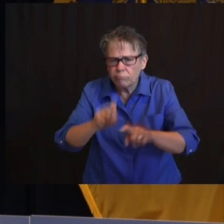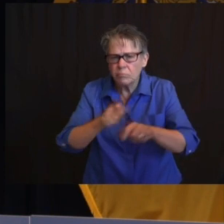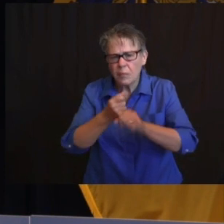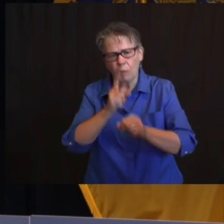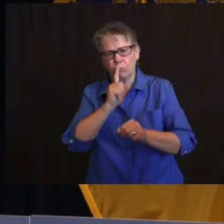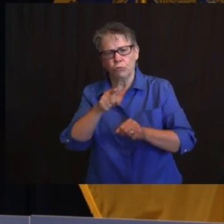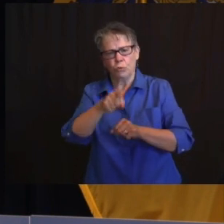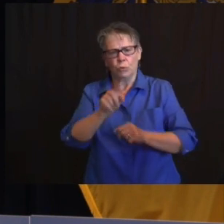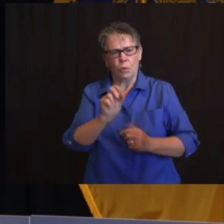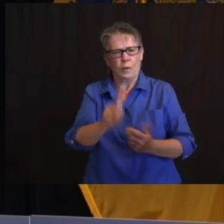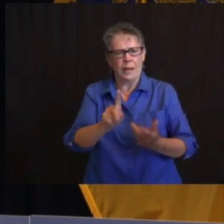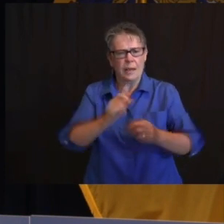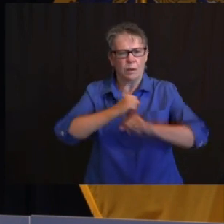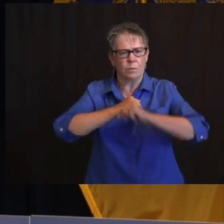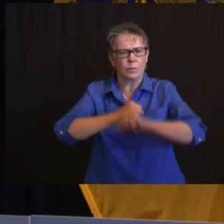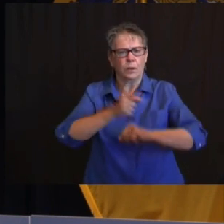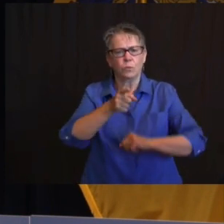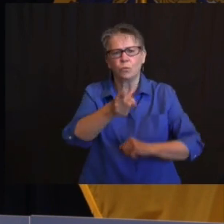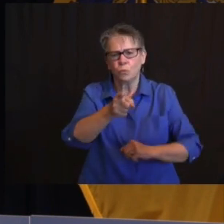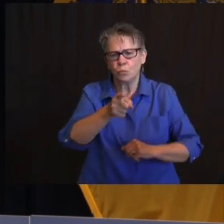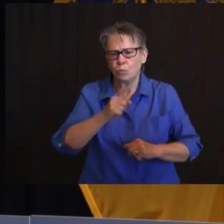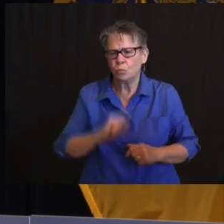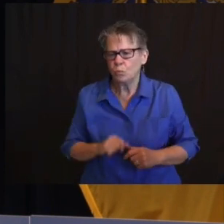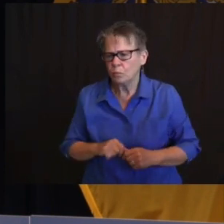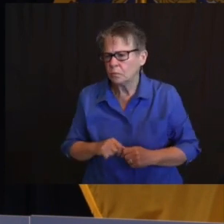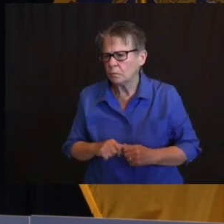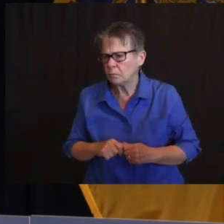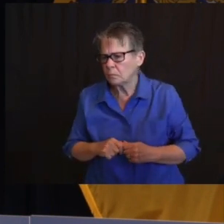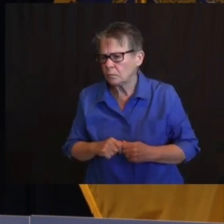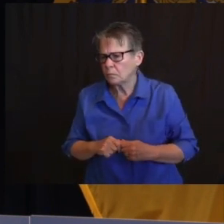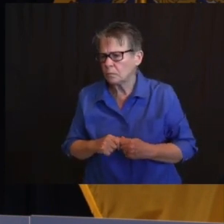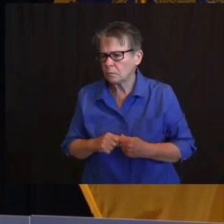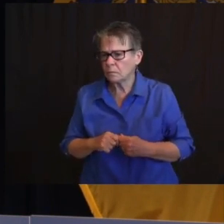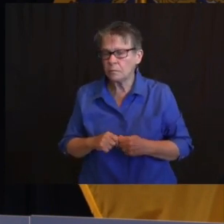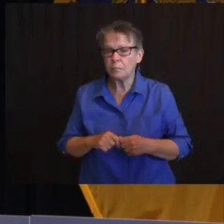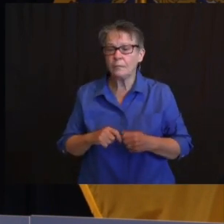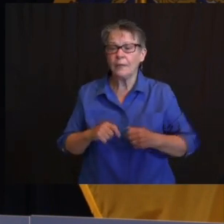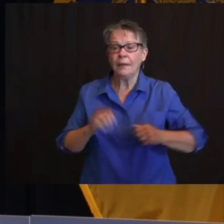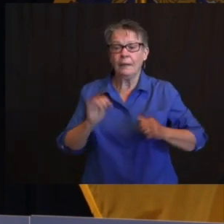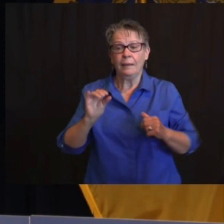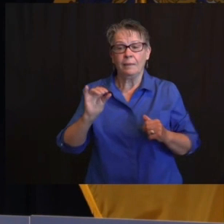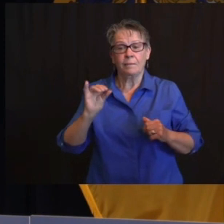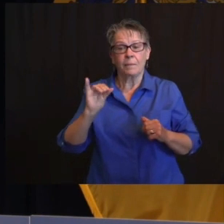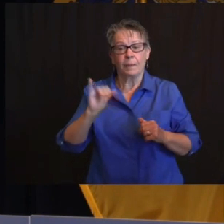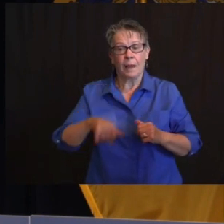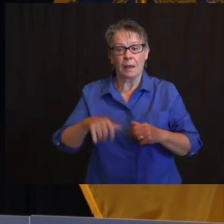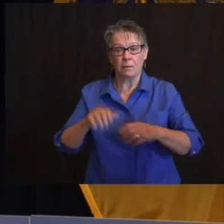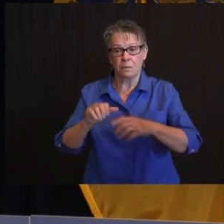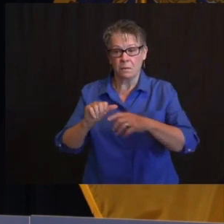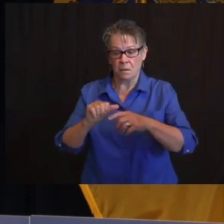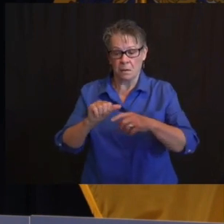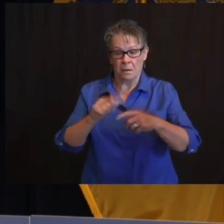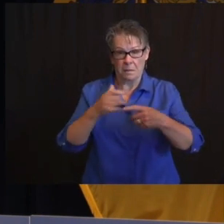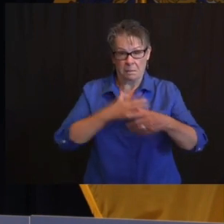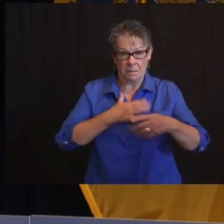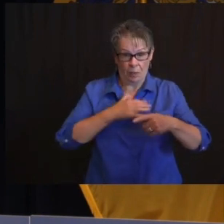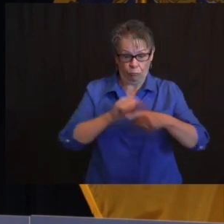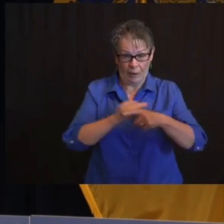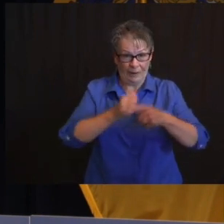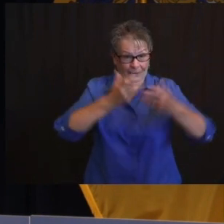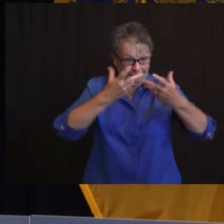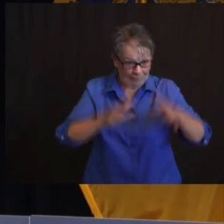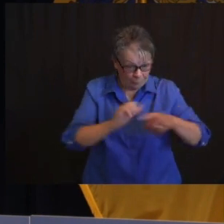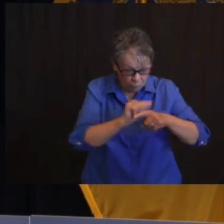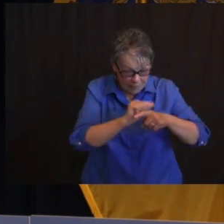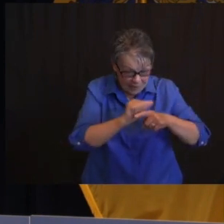the Community Contact Tracing Corps will be deployed statewide. Contact tracing is one of the most efficient ways